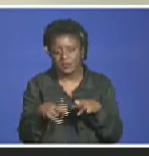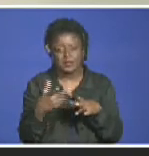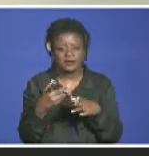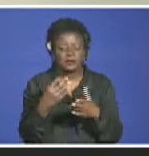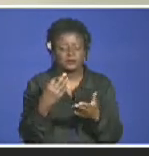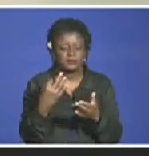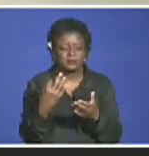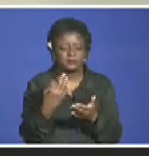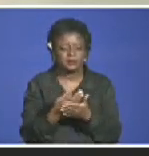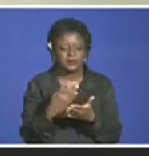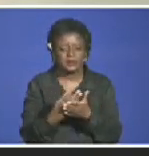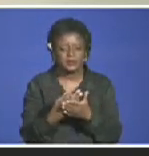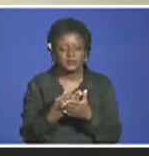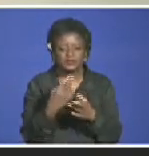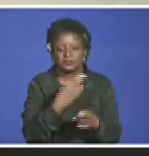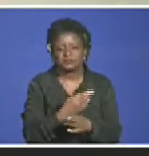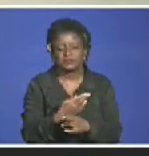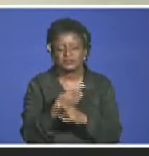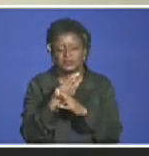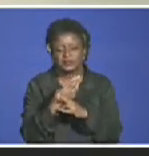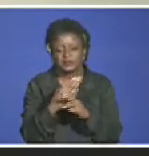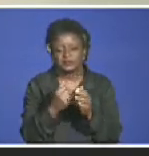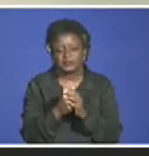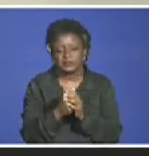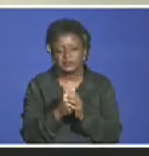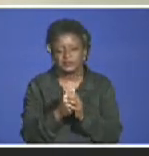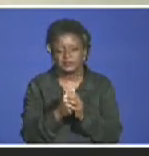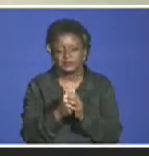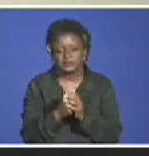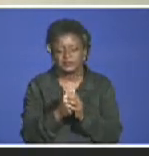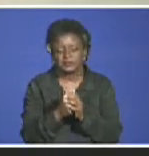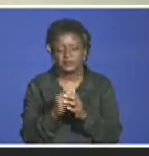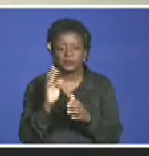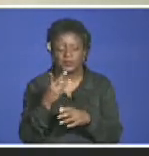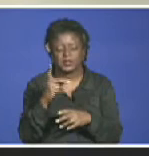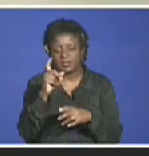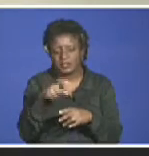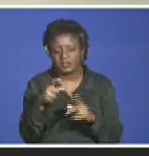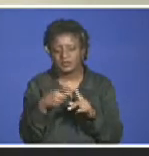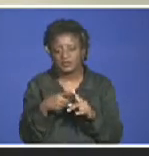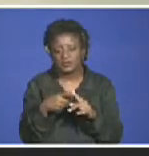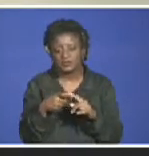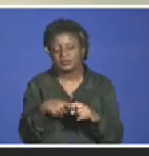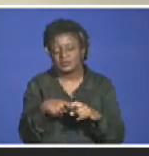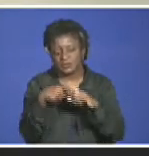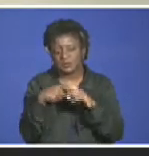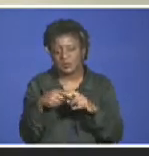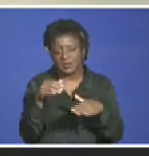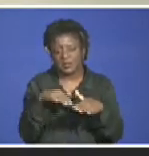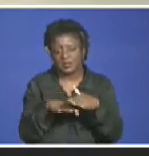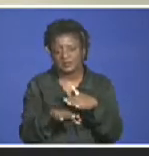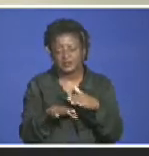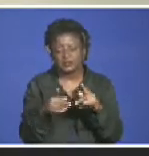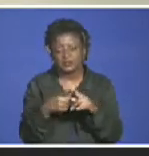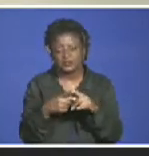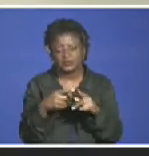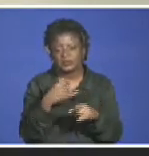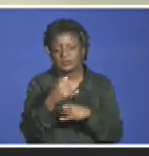foreign exchange for essential uses, which has meant that we had to suspend access to international portfolio